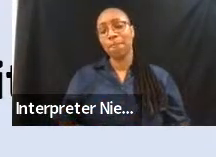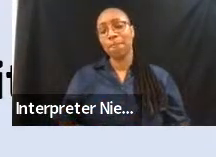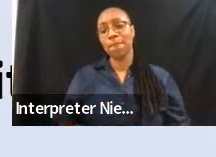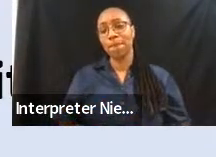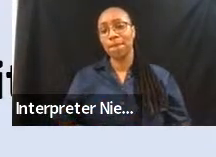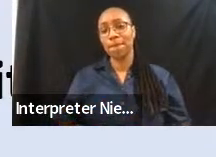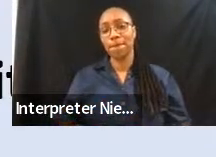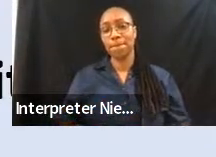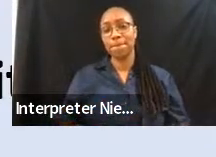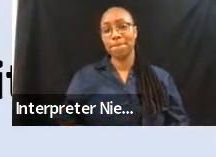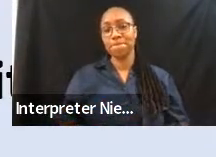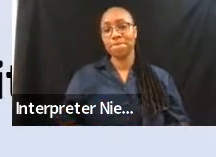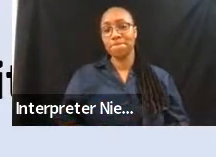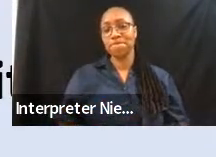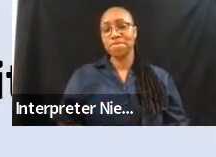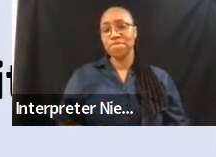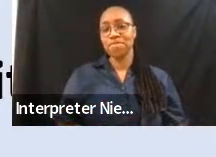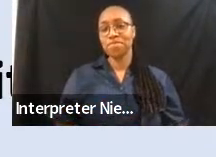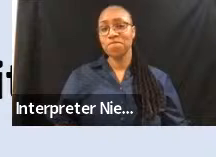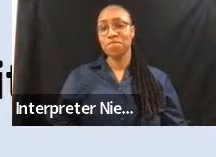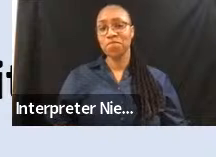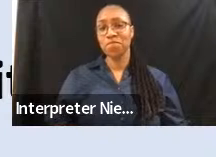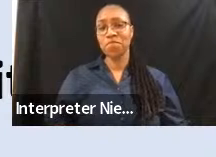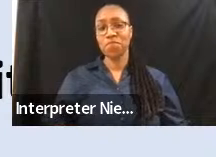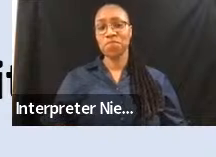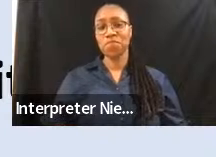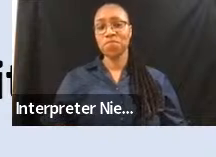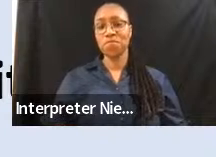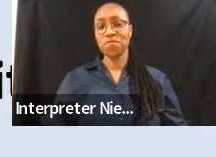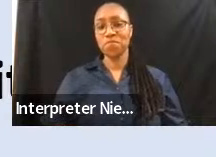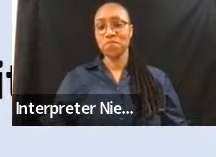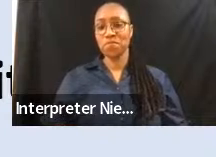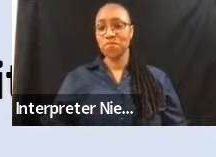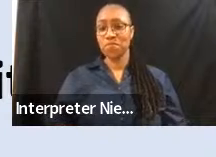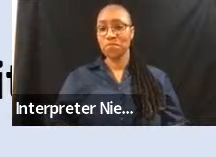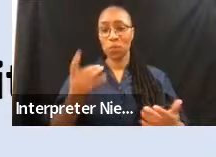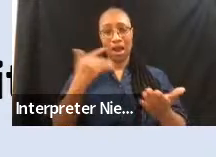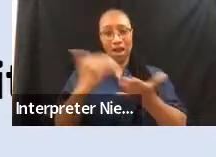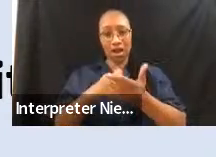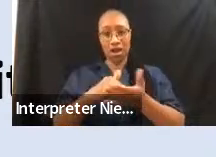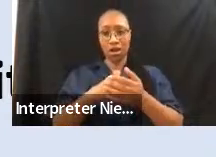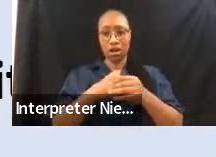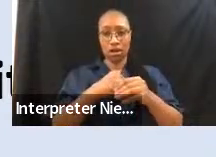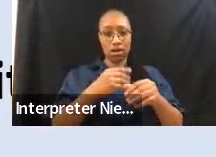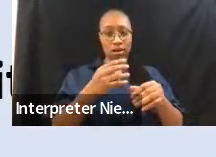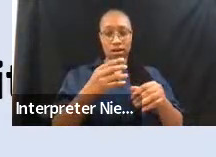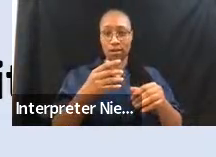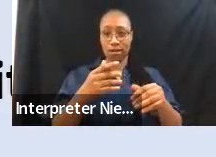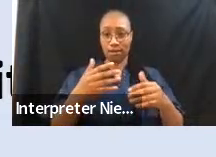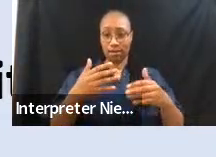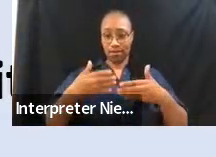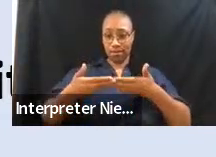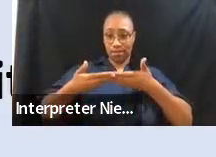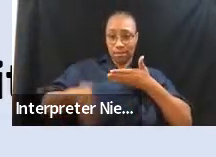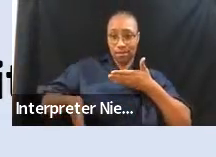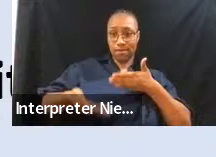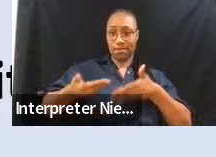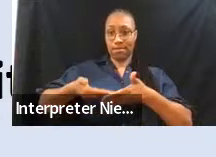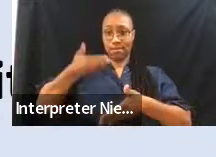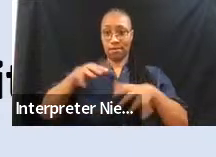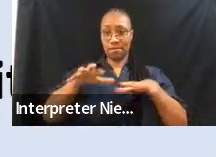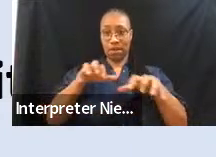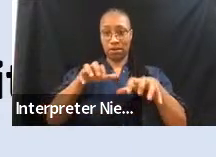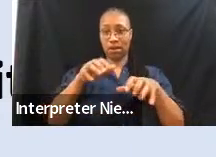People with paralysis and mobility disabilities are also more likely to be denied inpatient